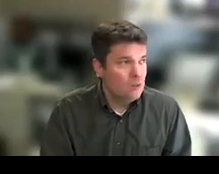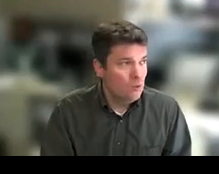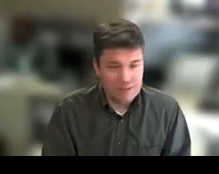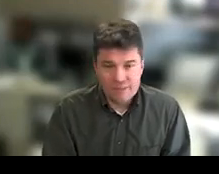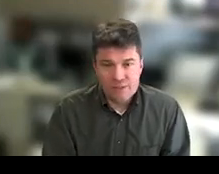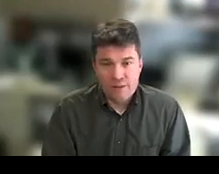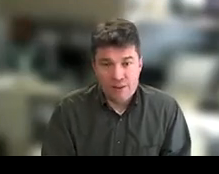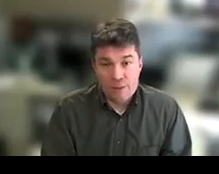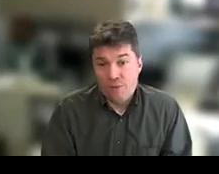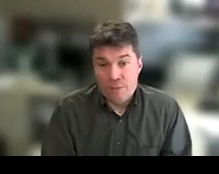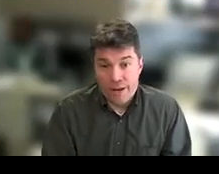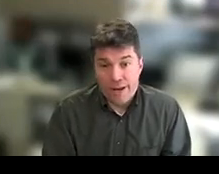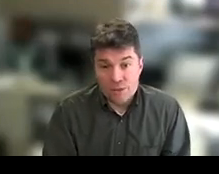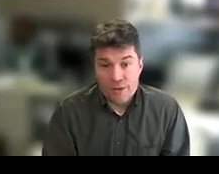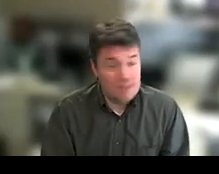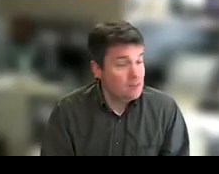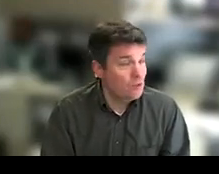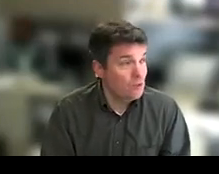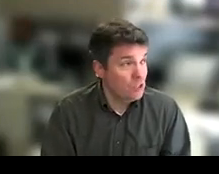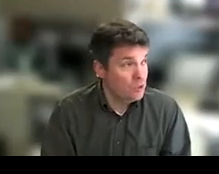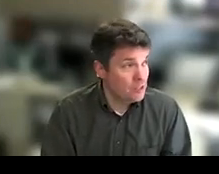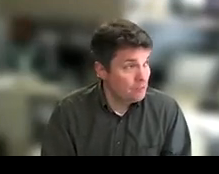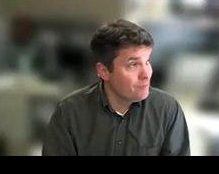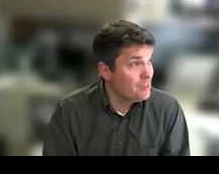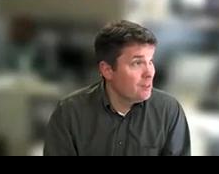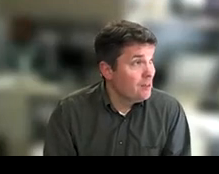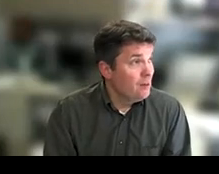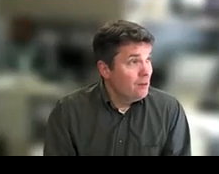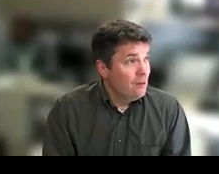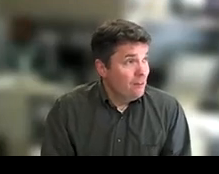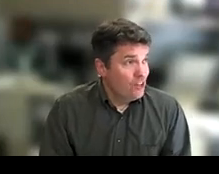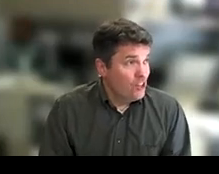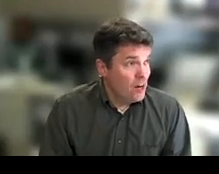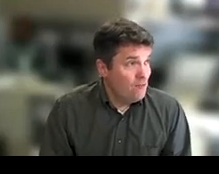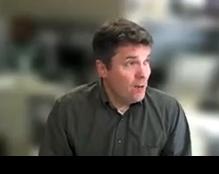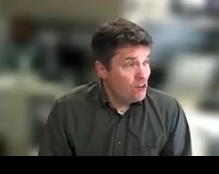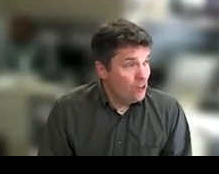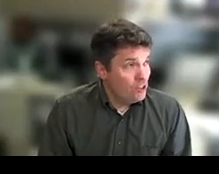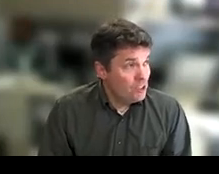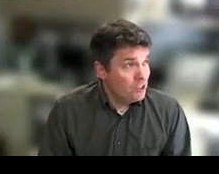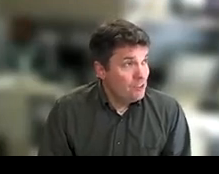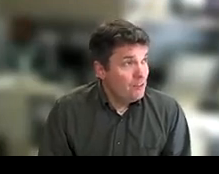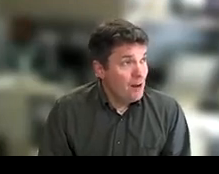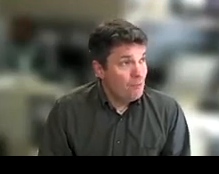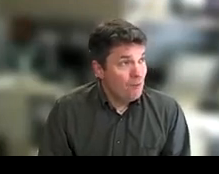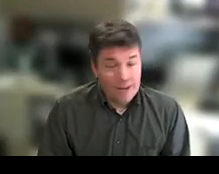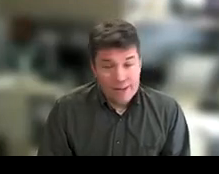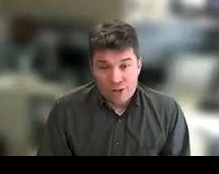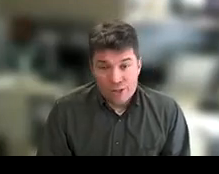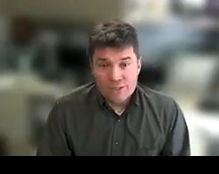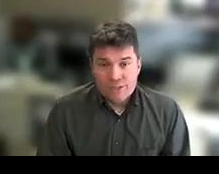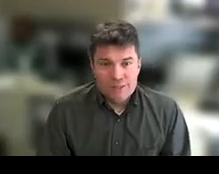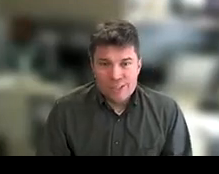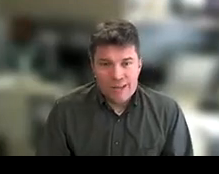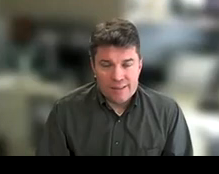option. So they're still available for anybody else who needs to use it. There's shake and flash alerts,